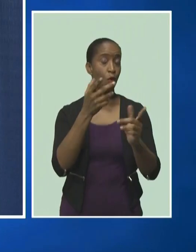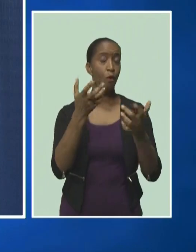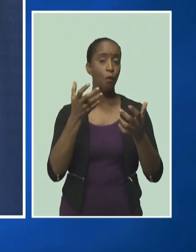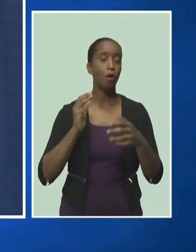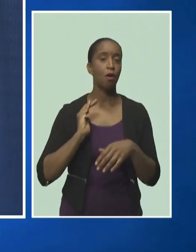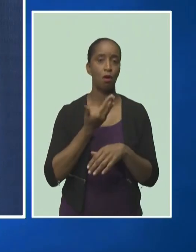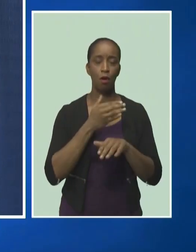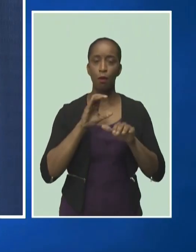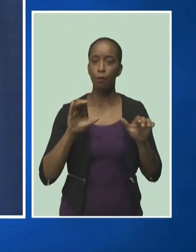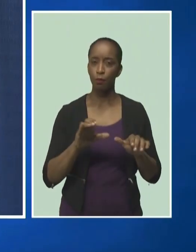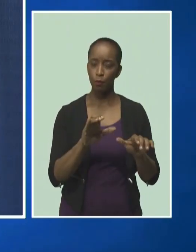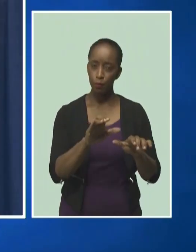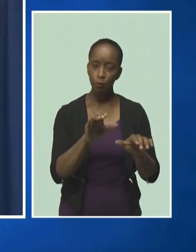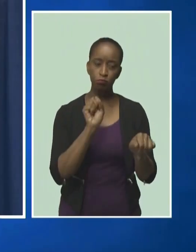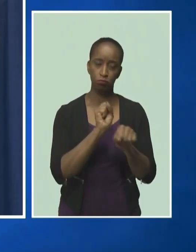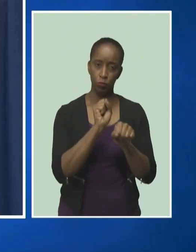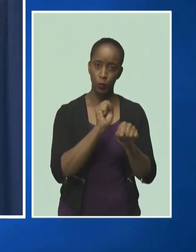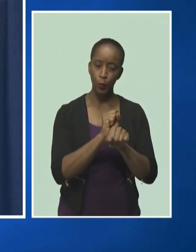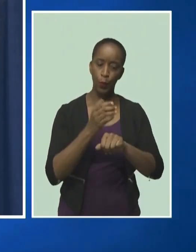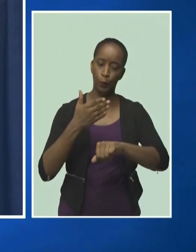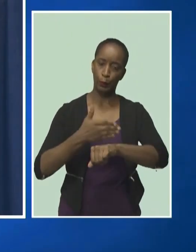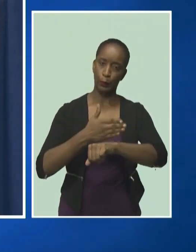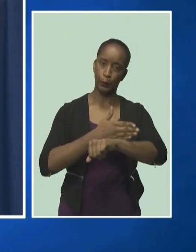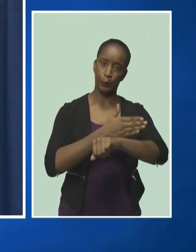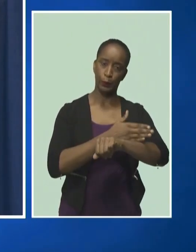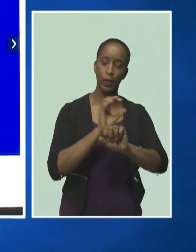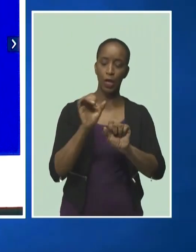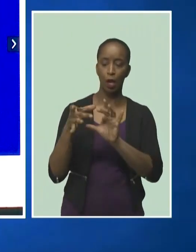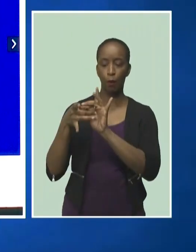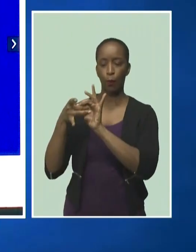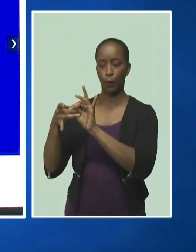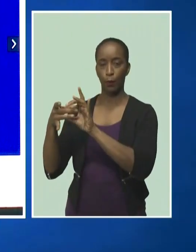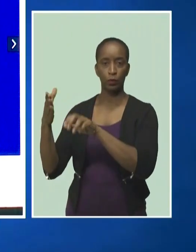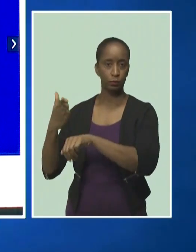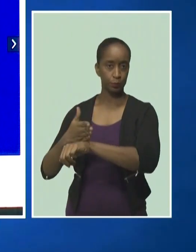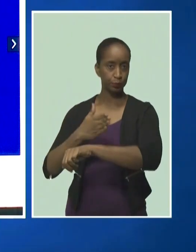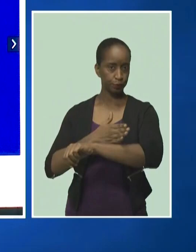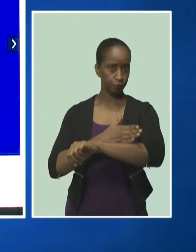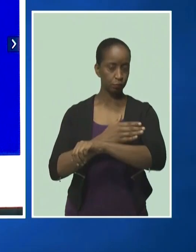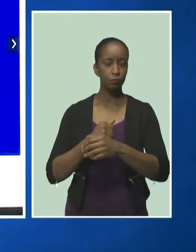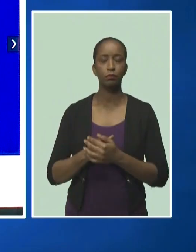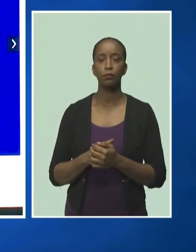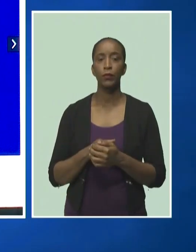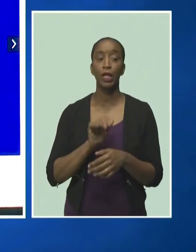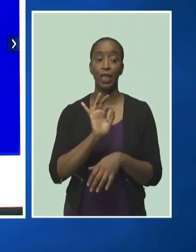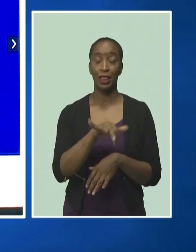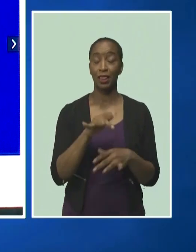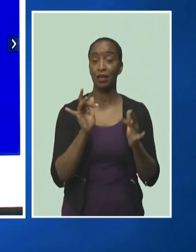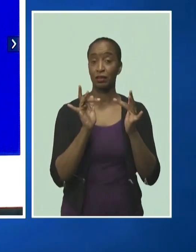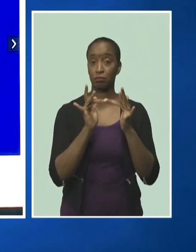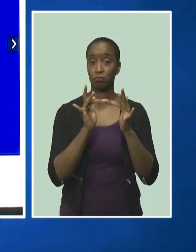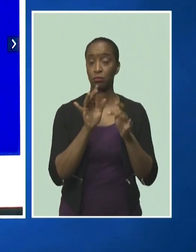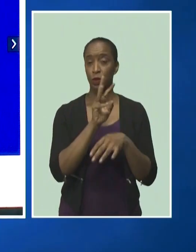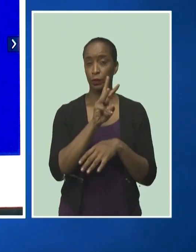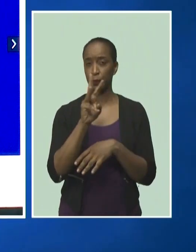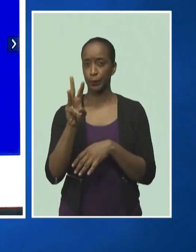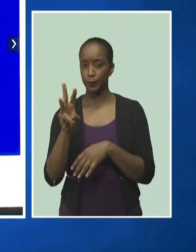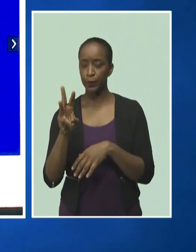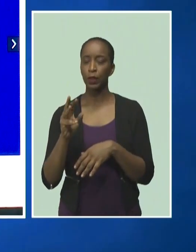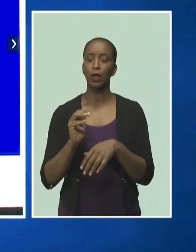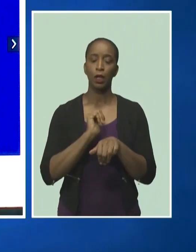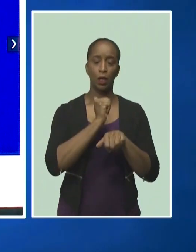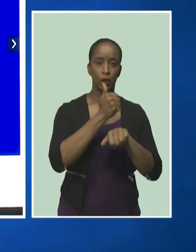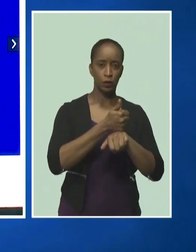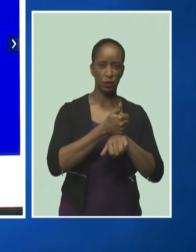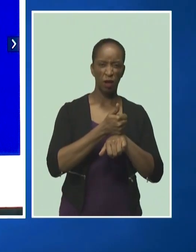our relationship with you. Chief Compliance Officer Shari Squires says the website has been constructed in 2 phases. This